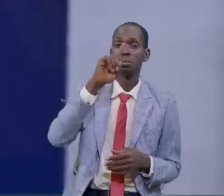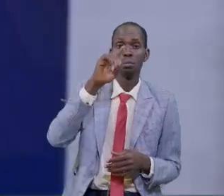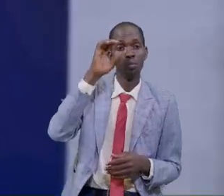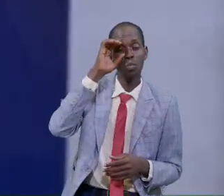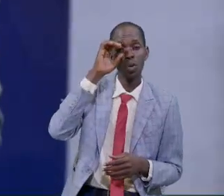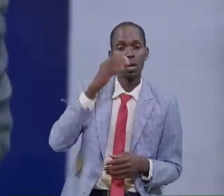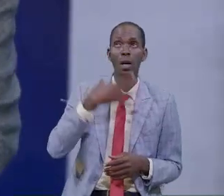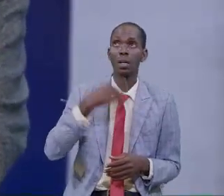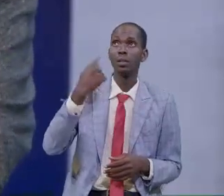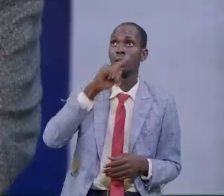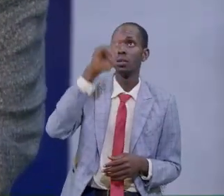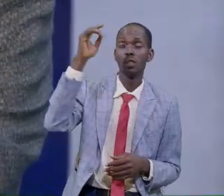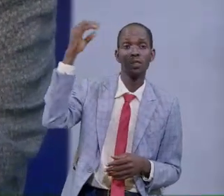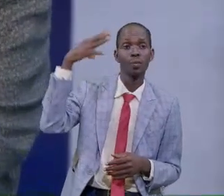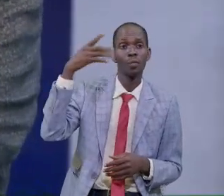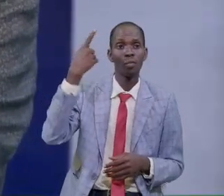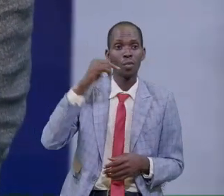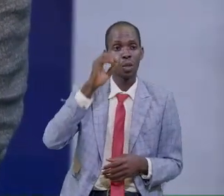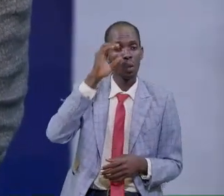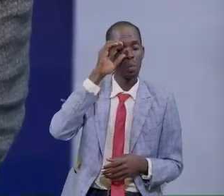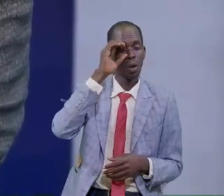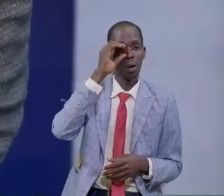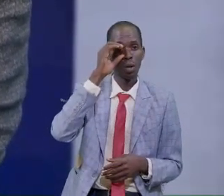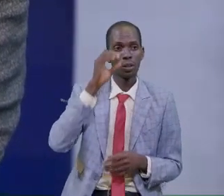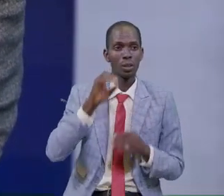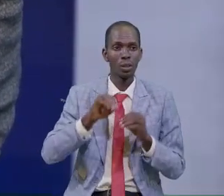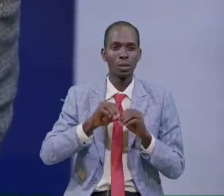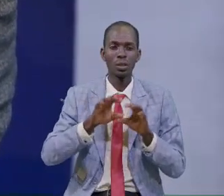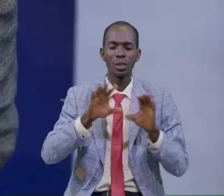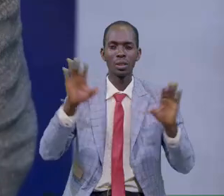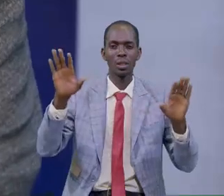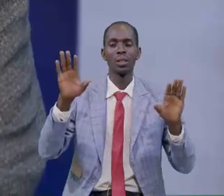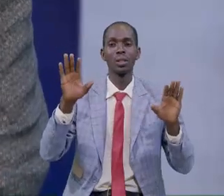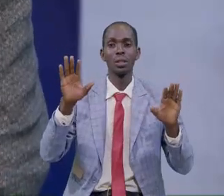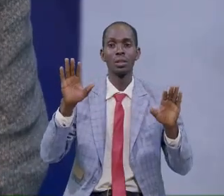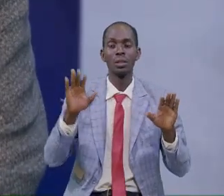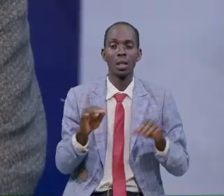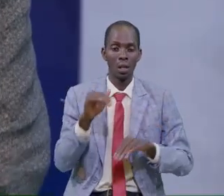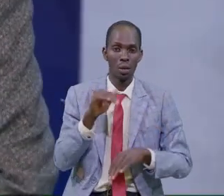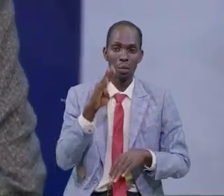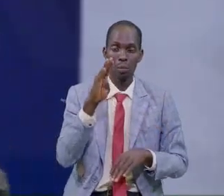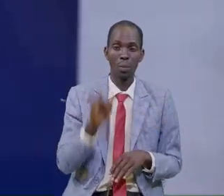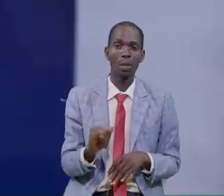The moon shines dimly by borrowed light.